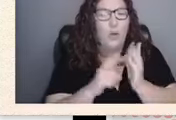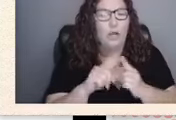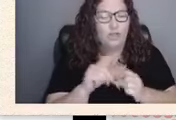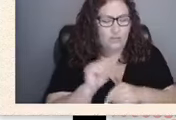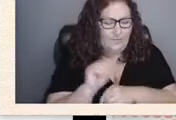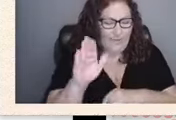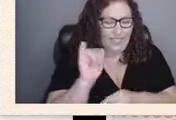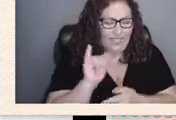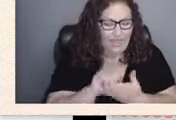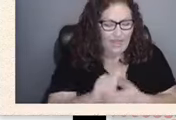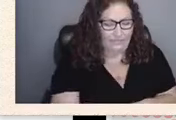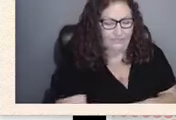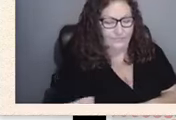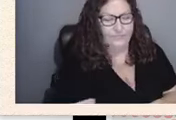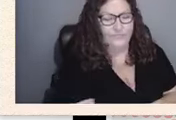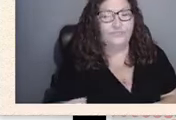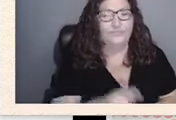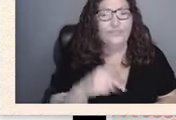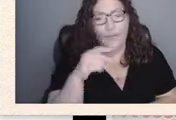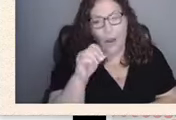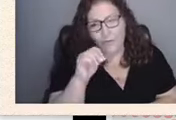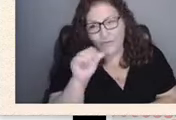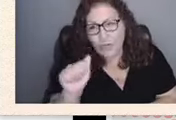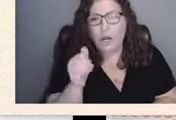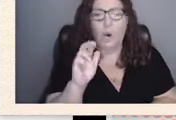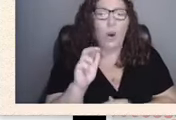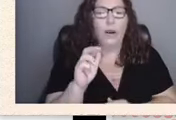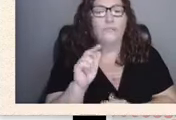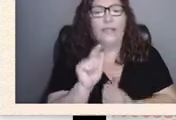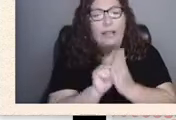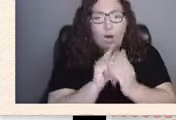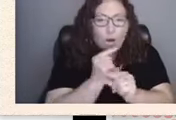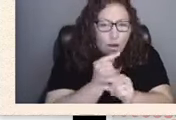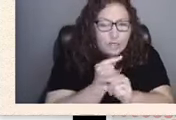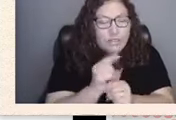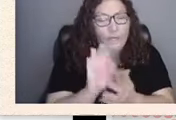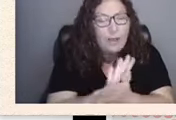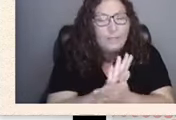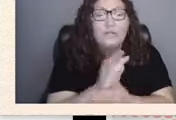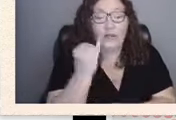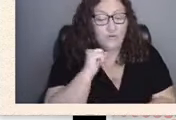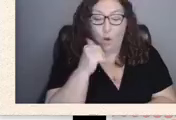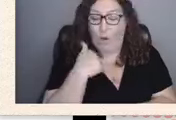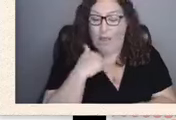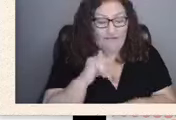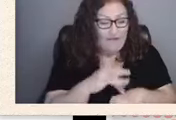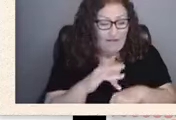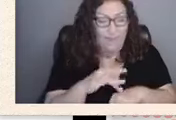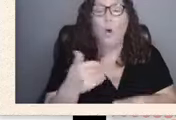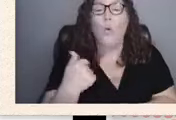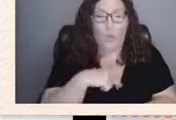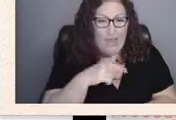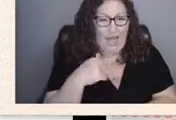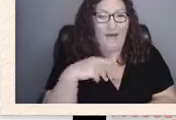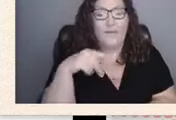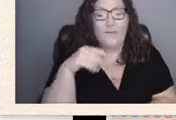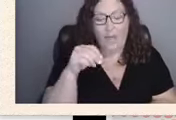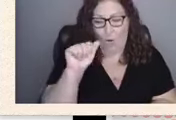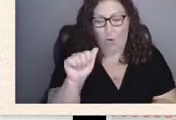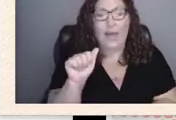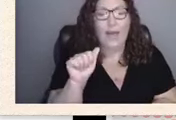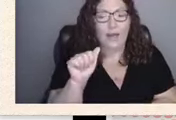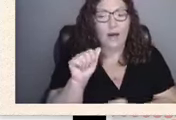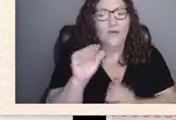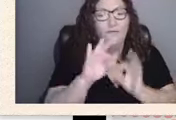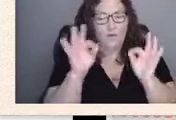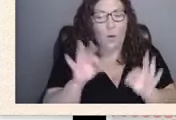attorney, legal guardianship papers. And if you don't have that available, we do have a power of attorney form on our website that you can use that